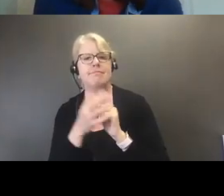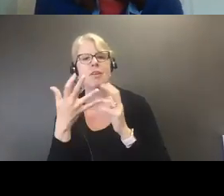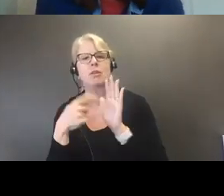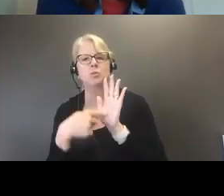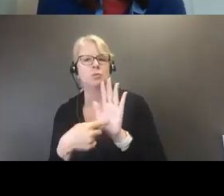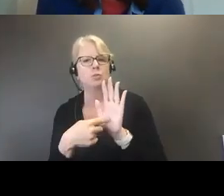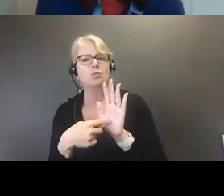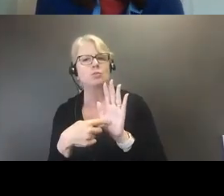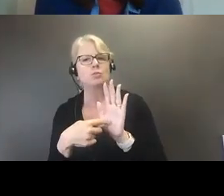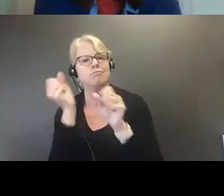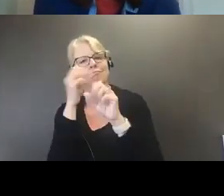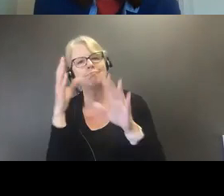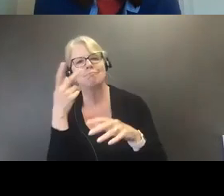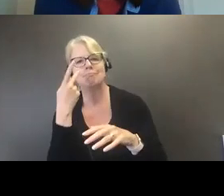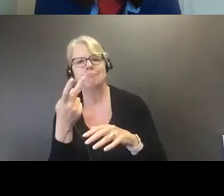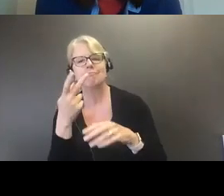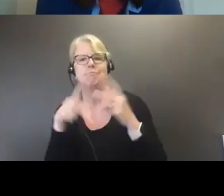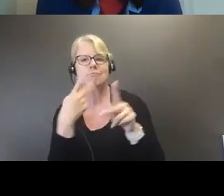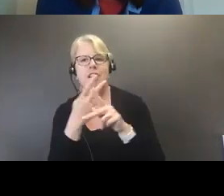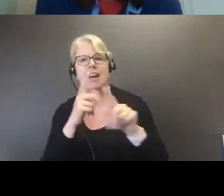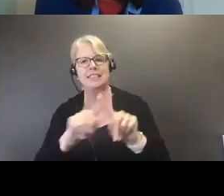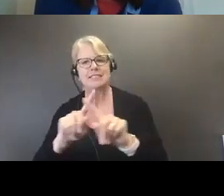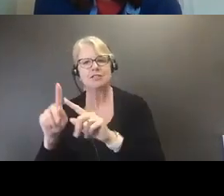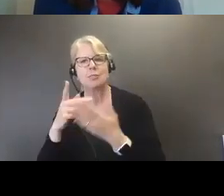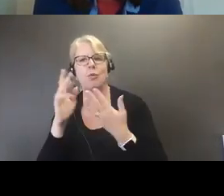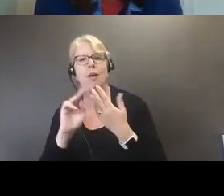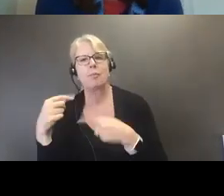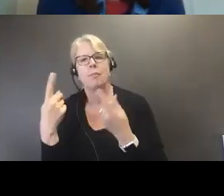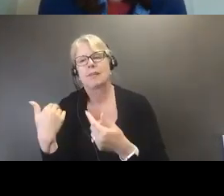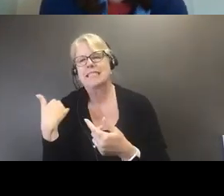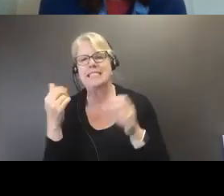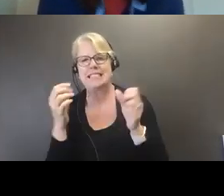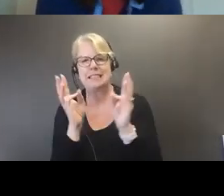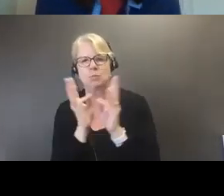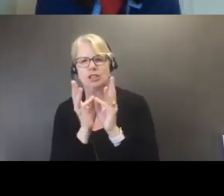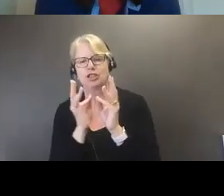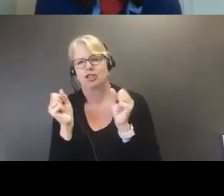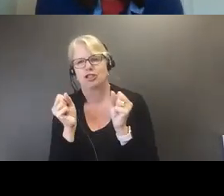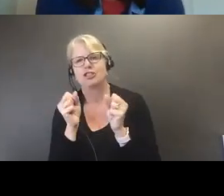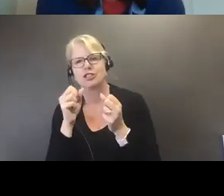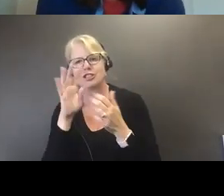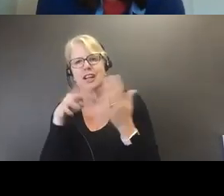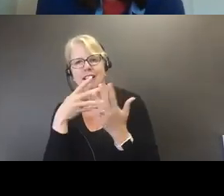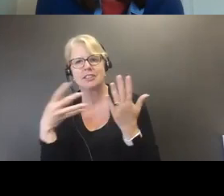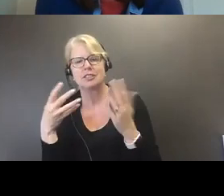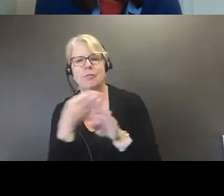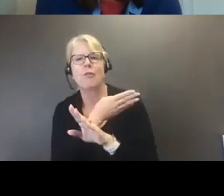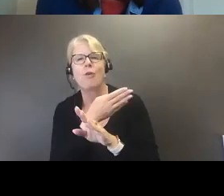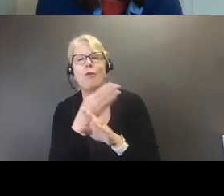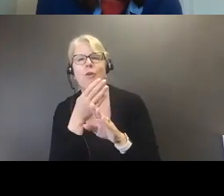give you a sense of some of the programs that we've had. This was from our winter calendar prior to the closure